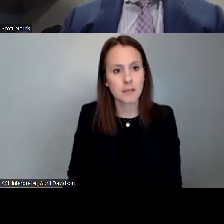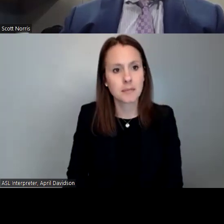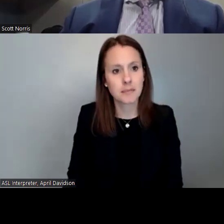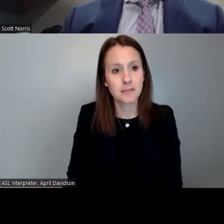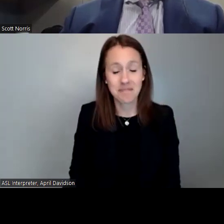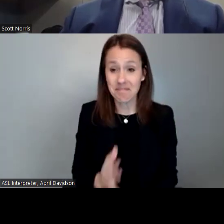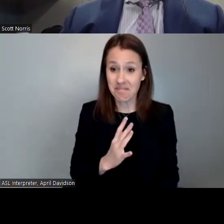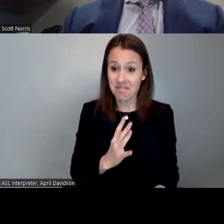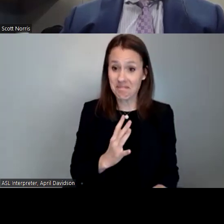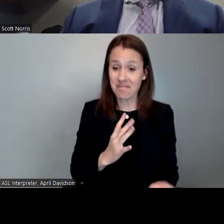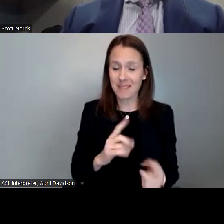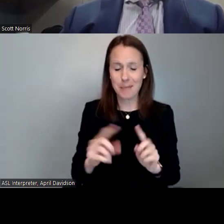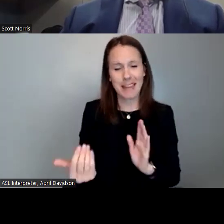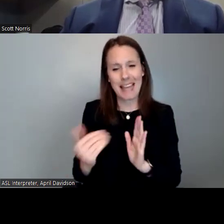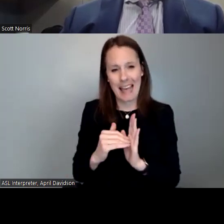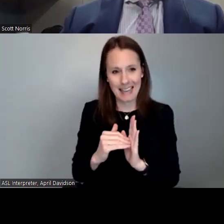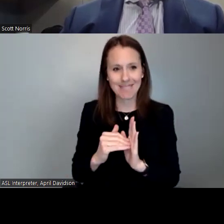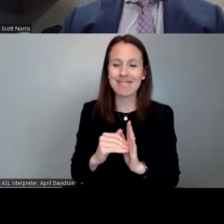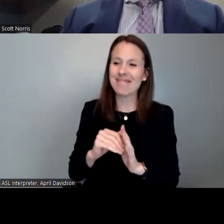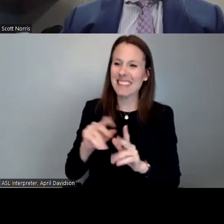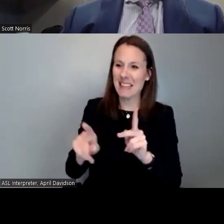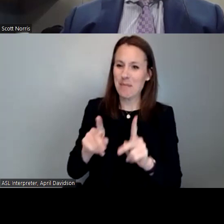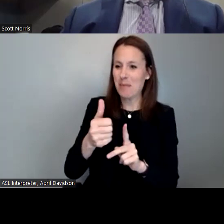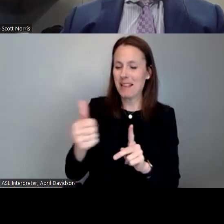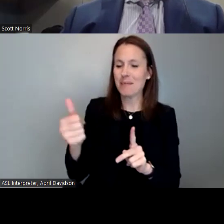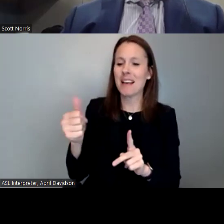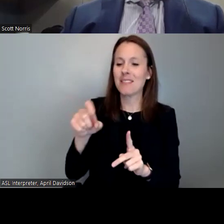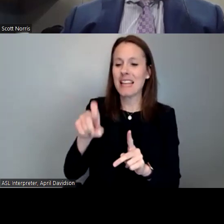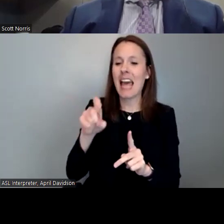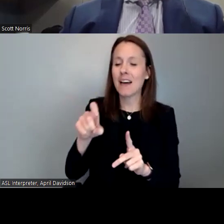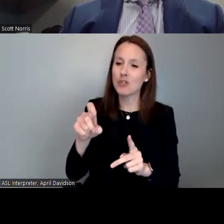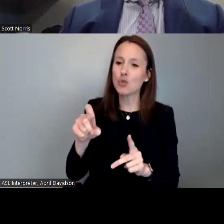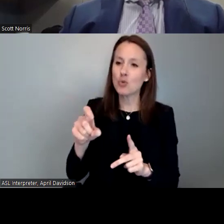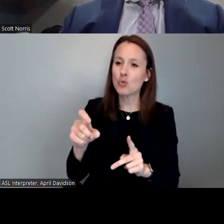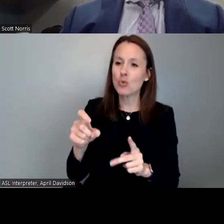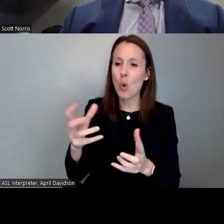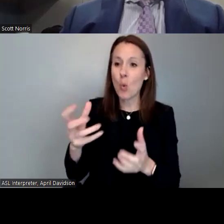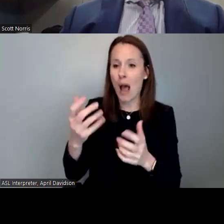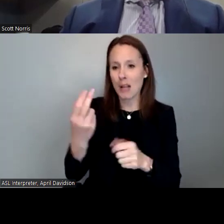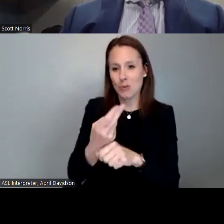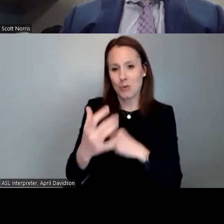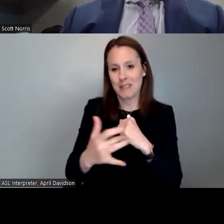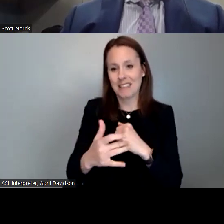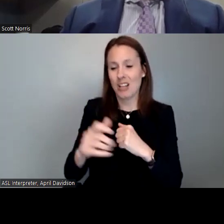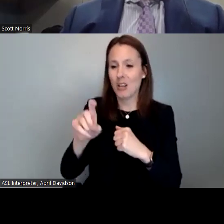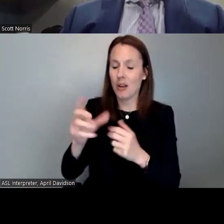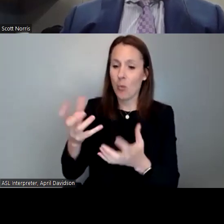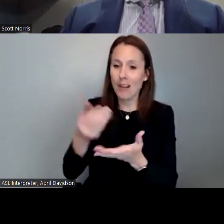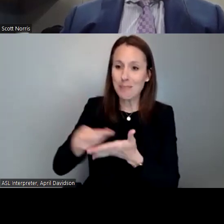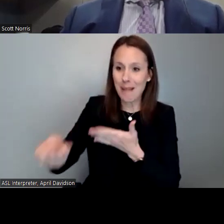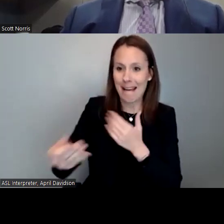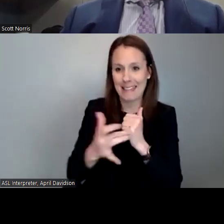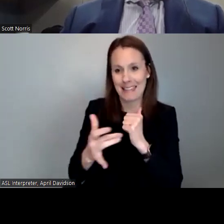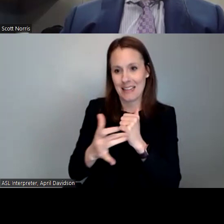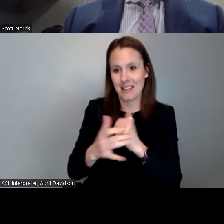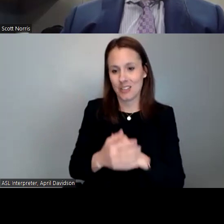that's fine. But again, you know, the people have to have that technology. And, you know, there's a bit